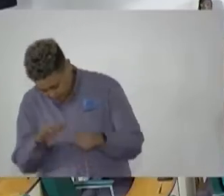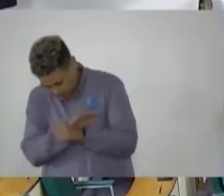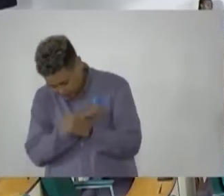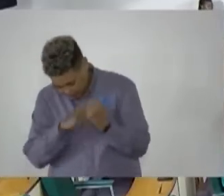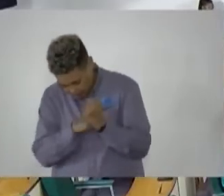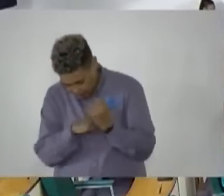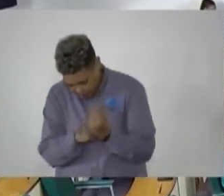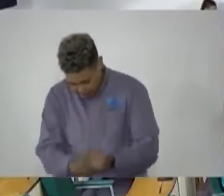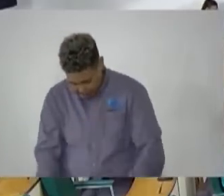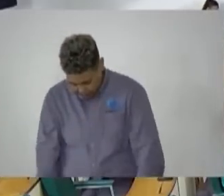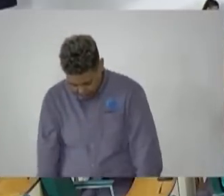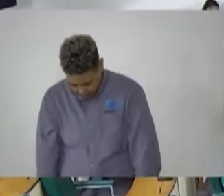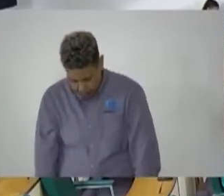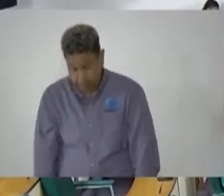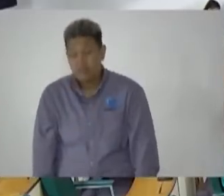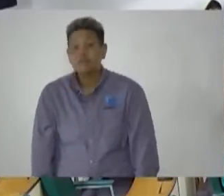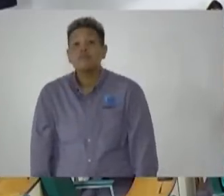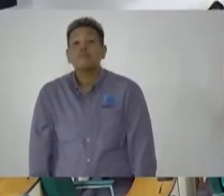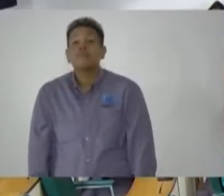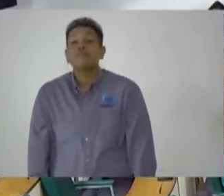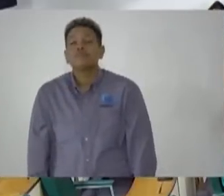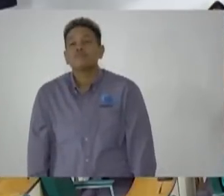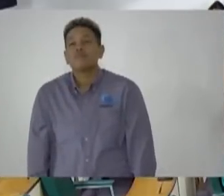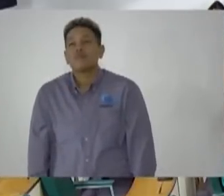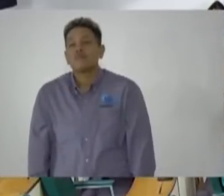support of this motion.